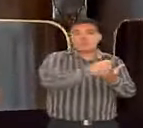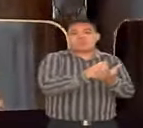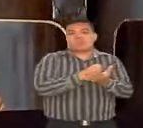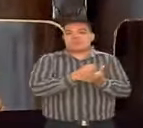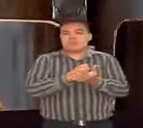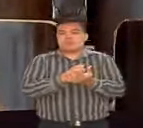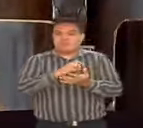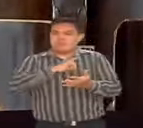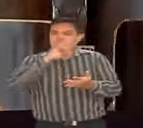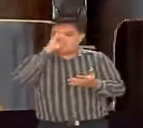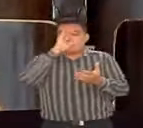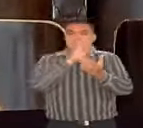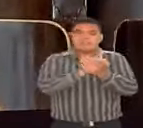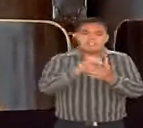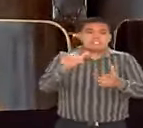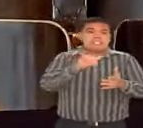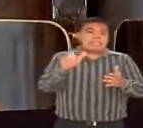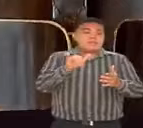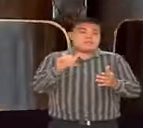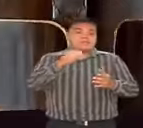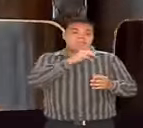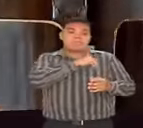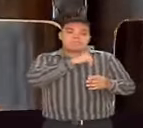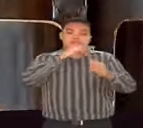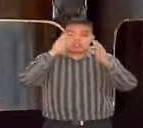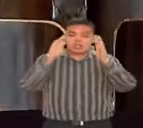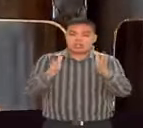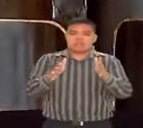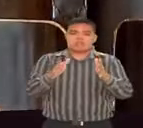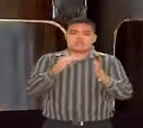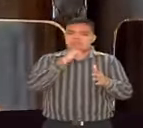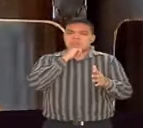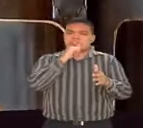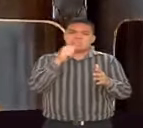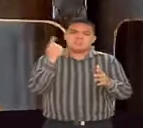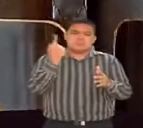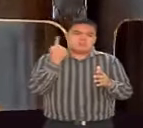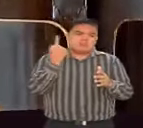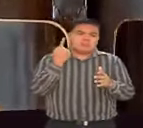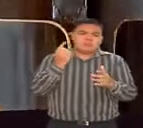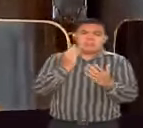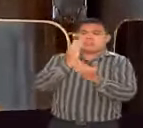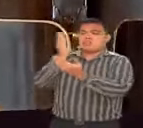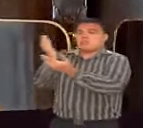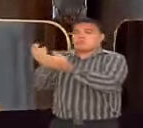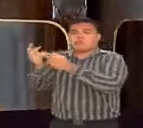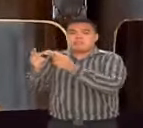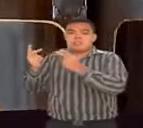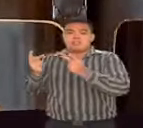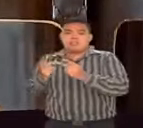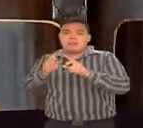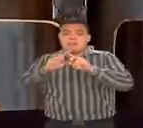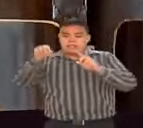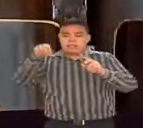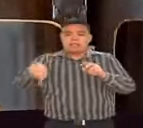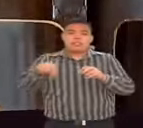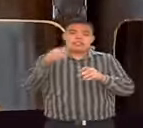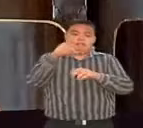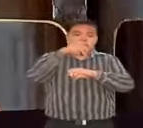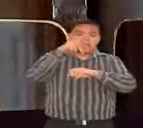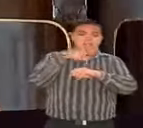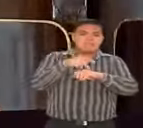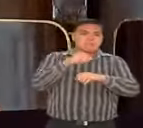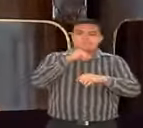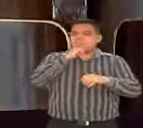our missionaries feel the same way. And I hope our missionaries, not just only our missionaries in the foreign land, but also in the local field,